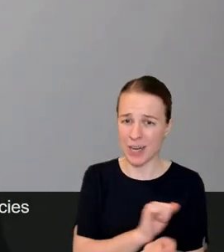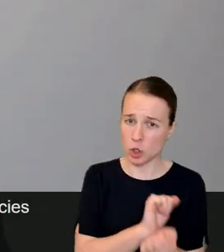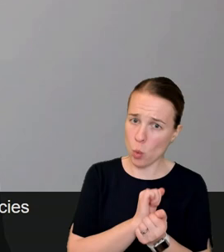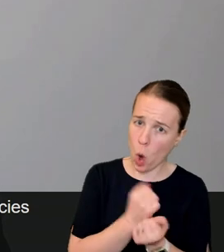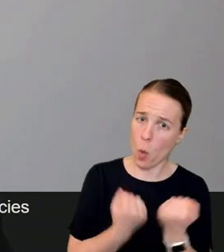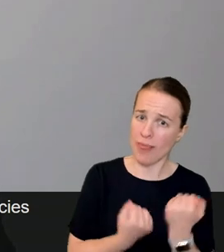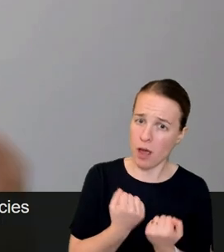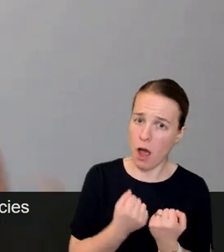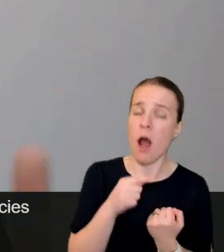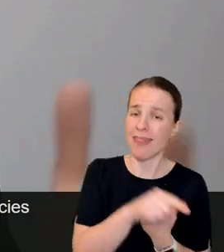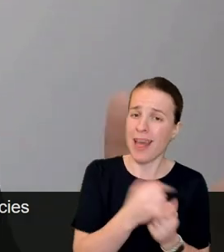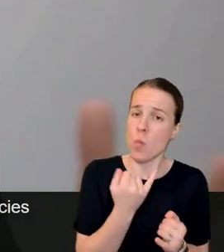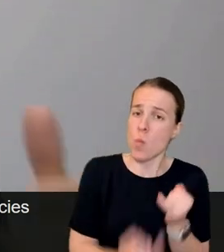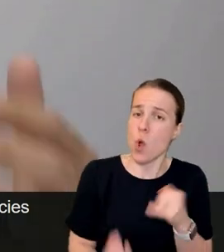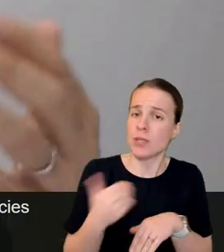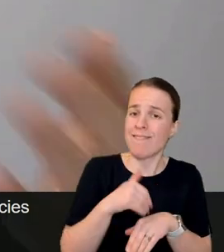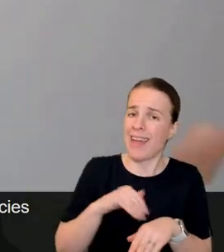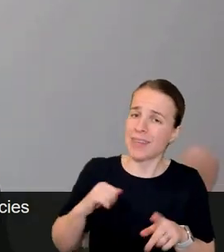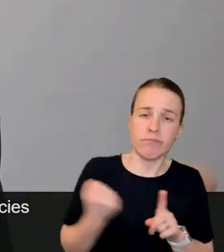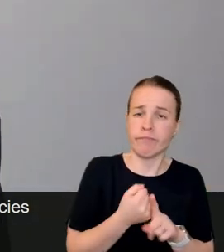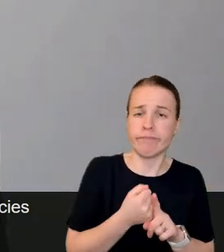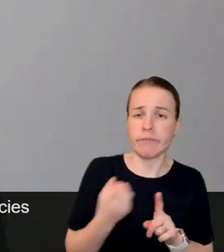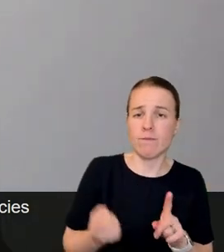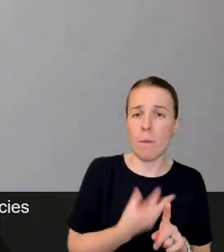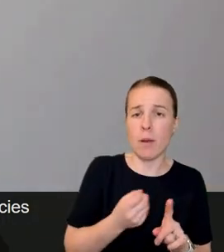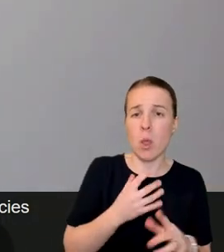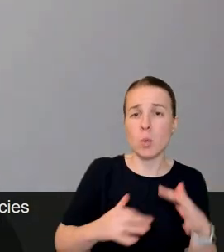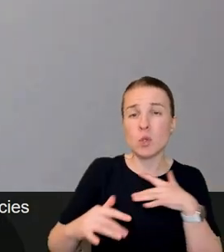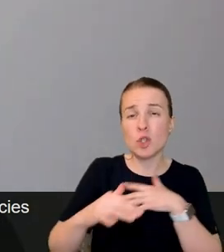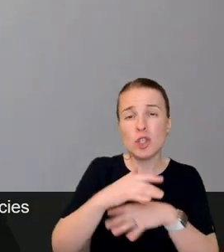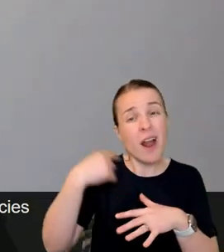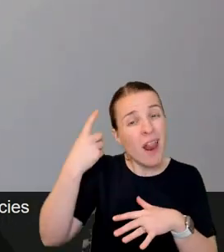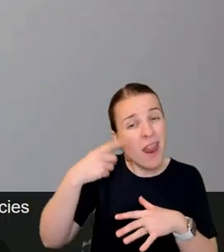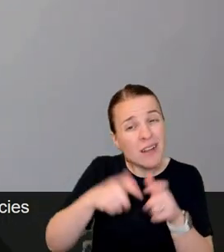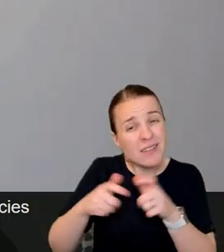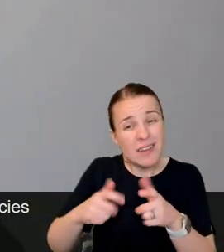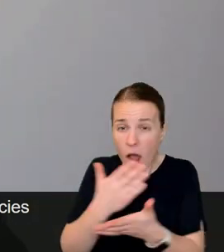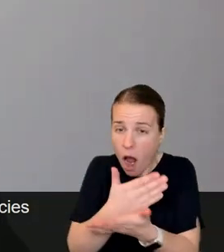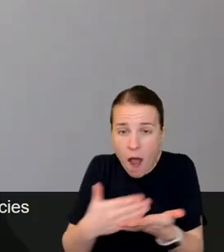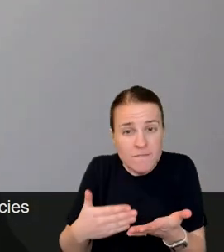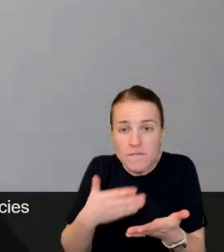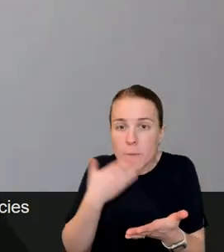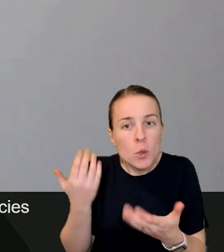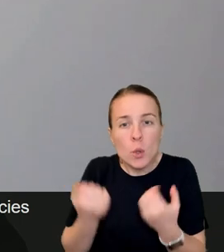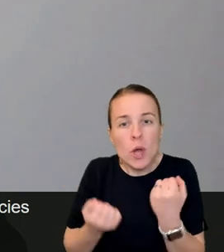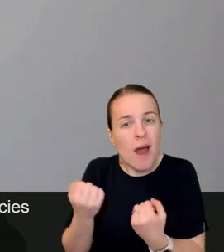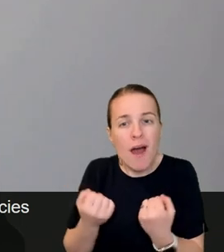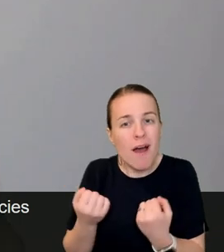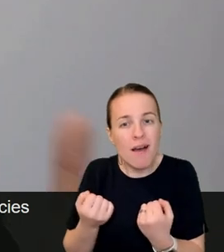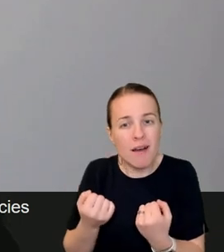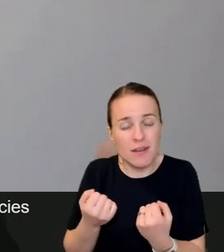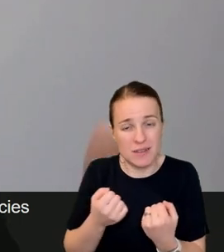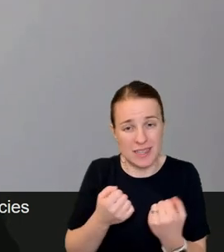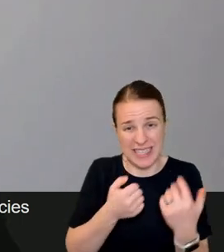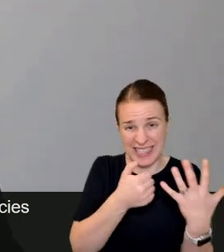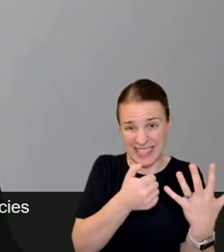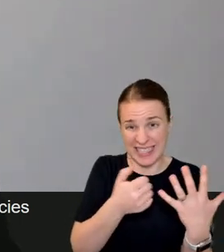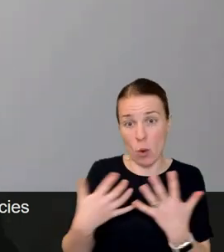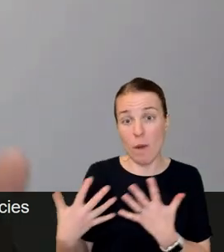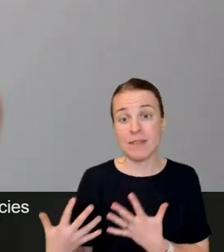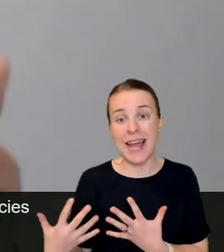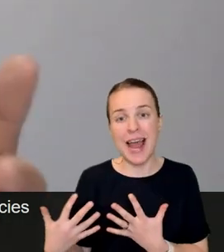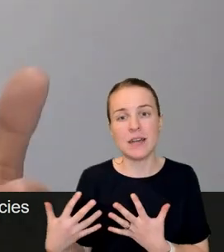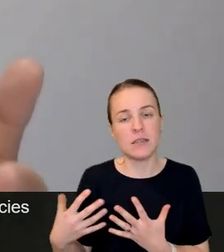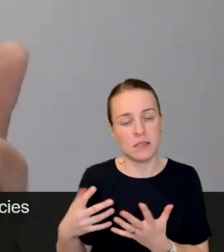air pollution. Almost half Londoners don't own a car. Six out of 10 of those in the ultra-low emission zone don't own a